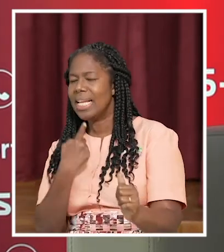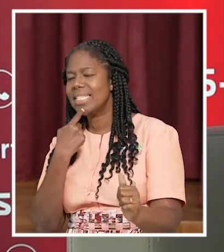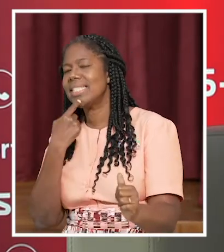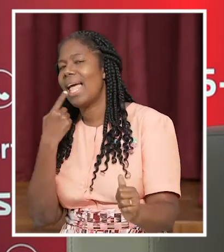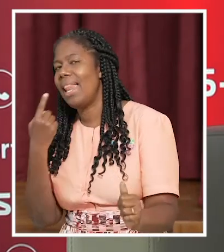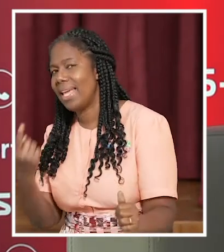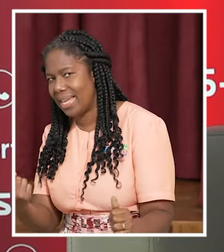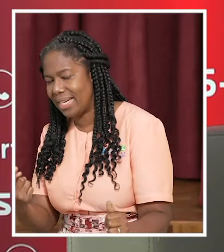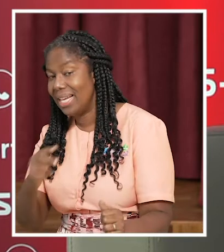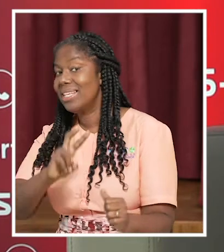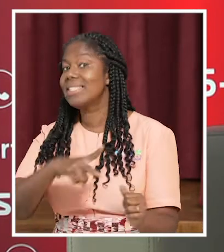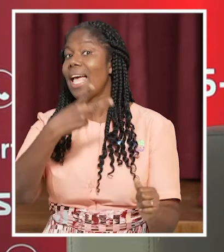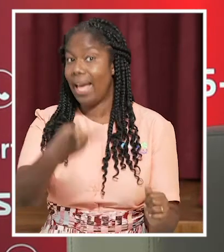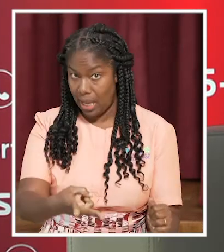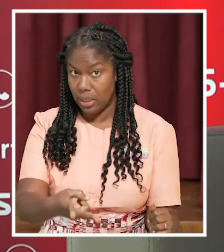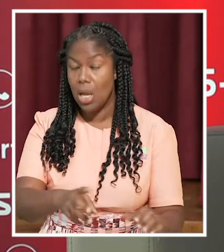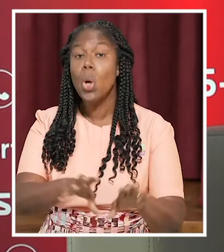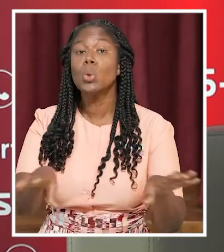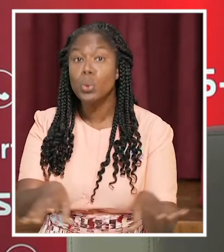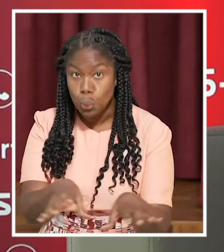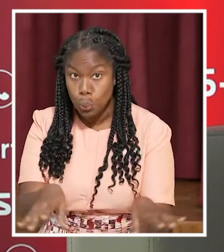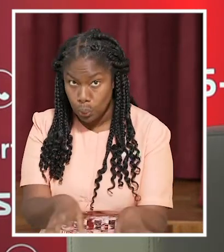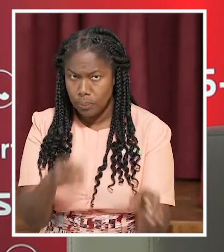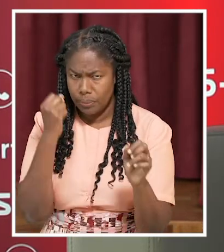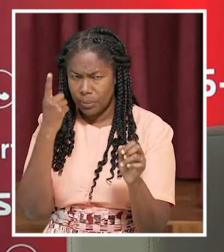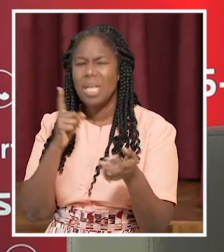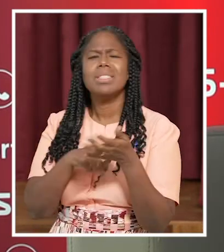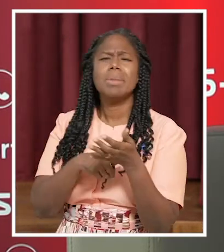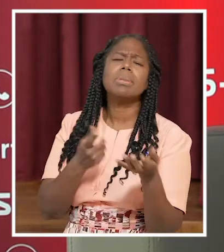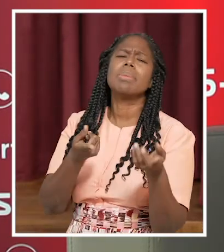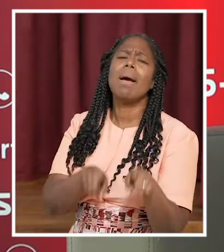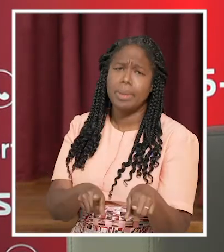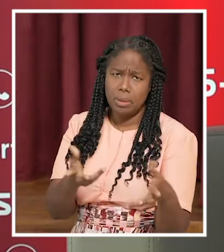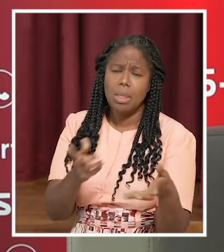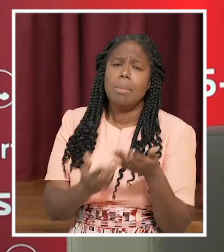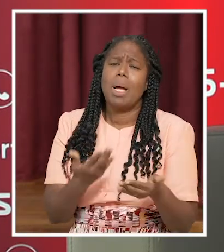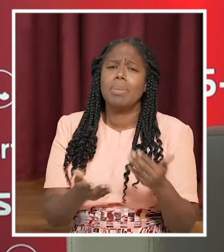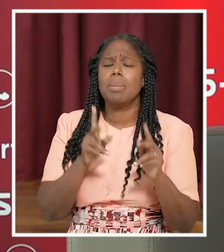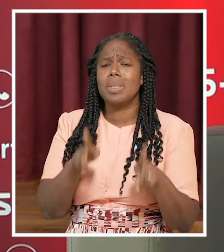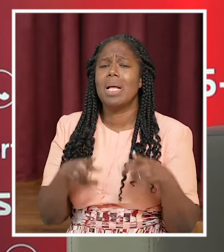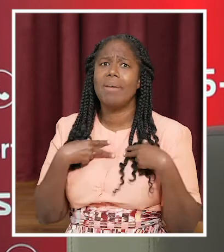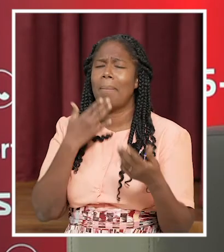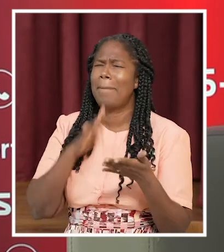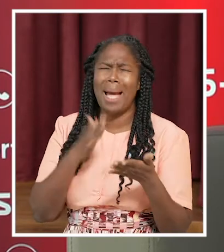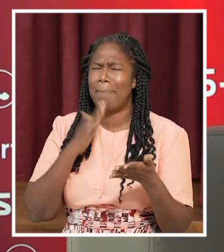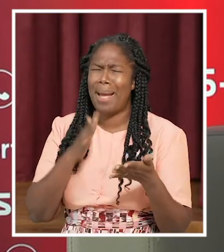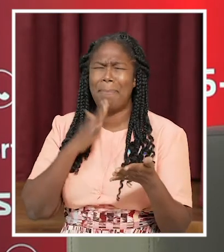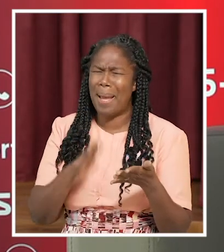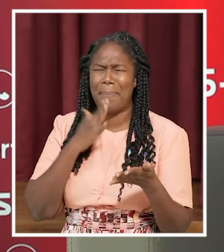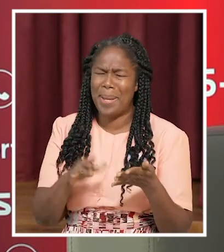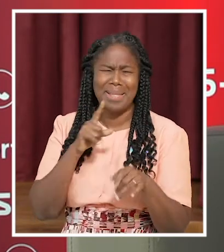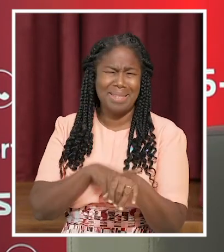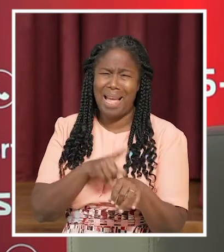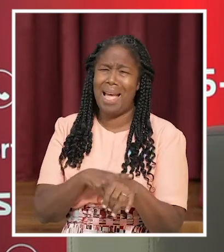person breaks up they go through a bad relationship. They say, oh my God, I feel like I can die. But it may not be that they